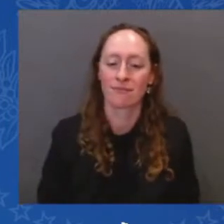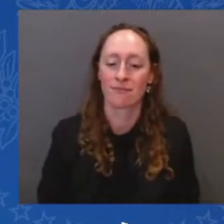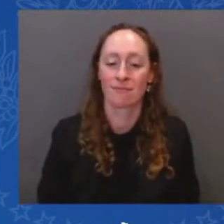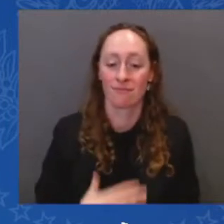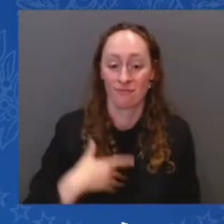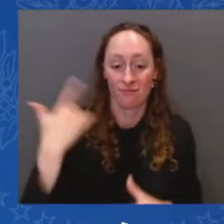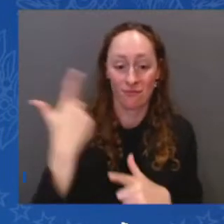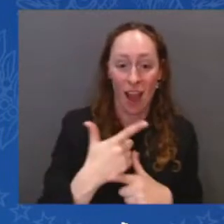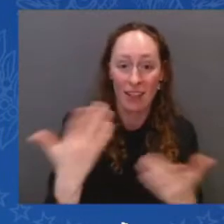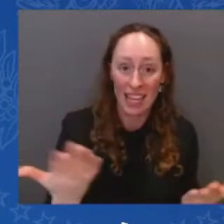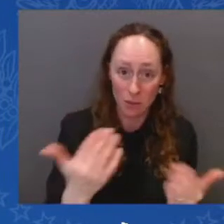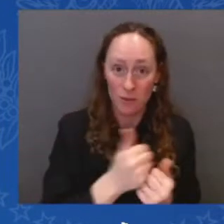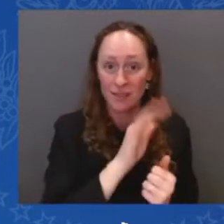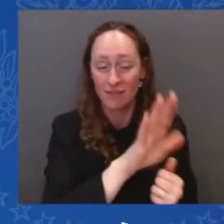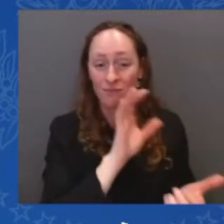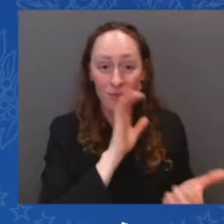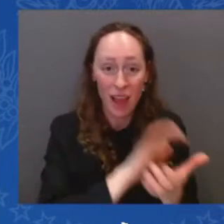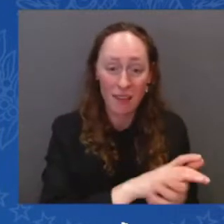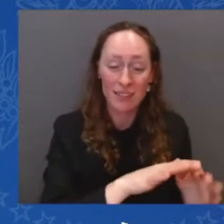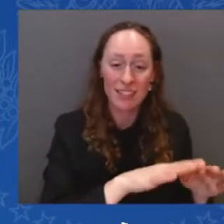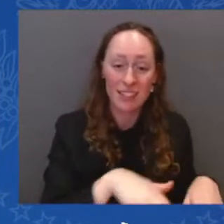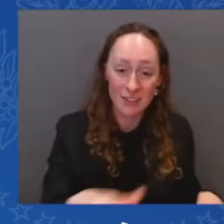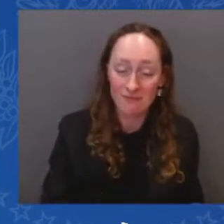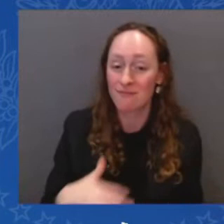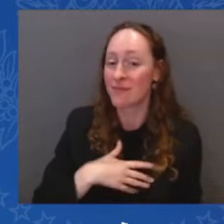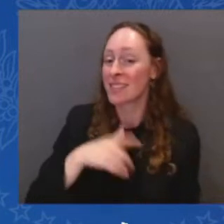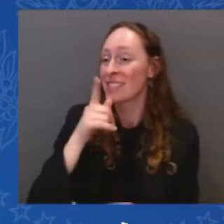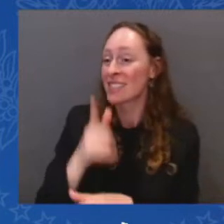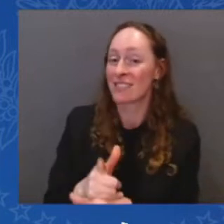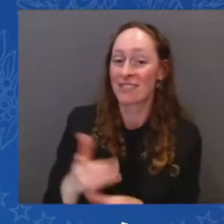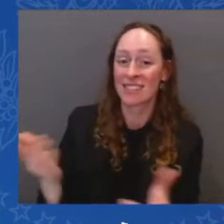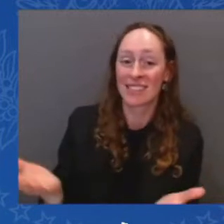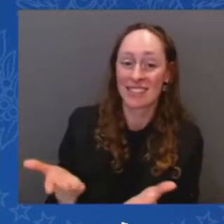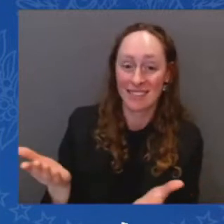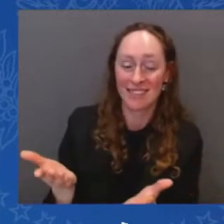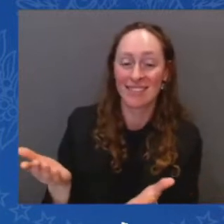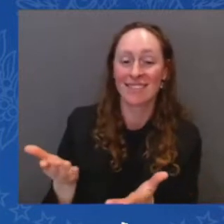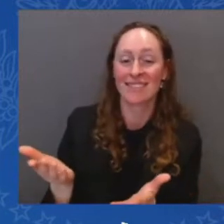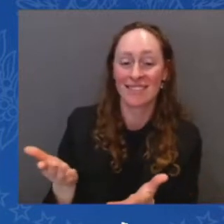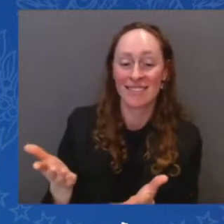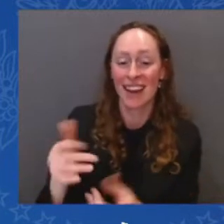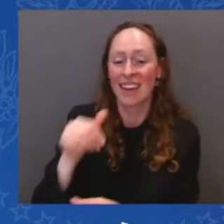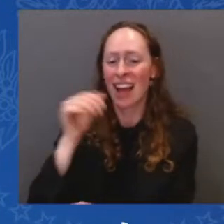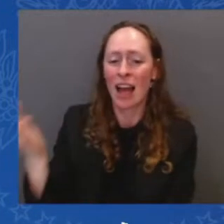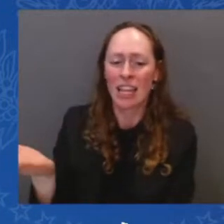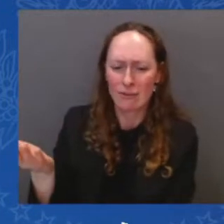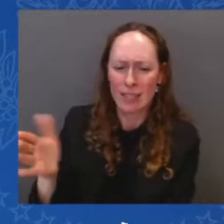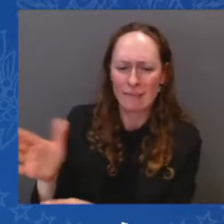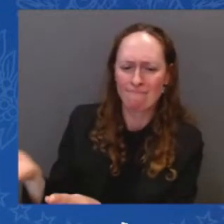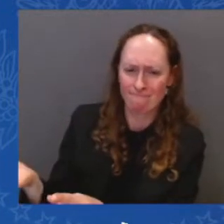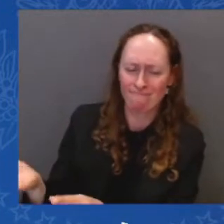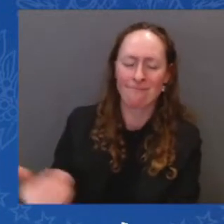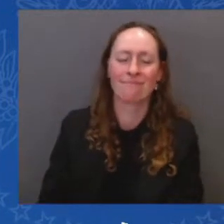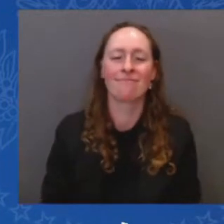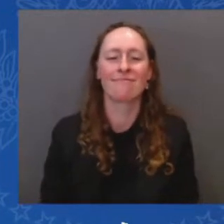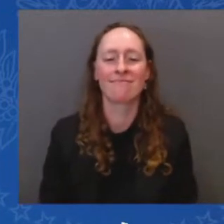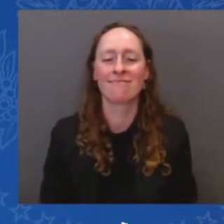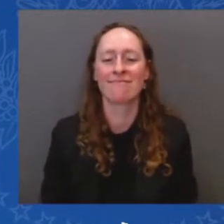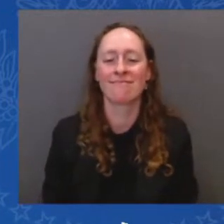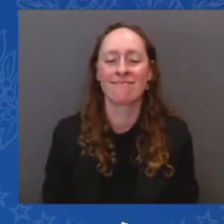our sister Mary Catherine, who recently passed, but I know she, along with our parents, are here in